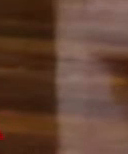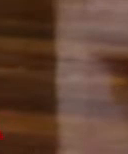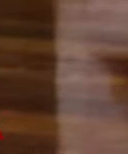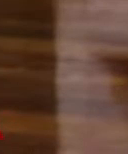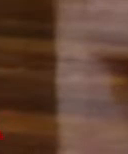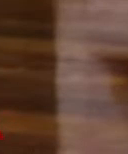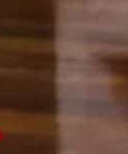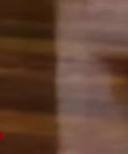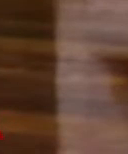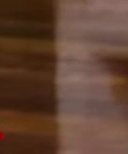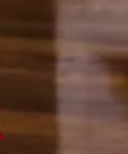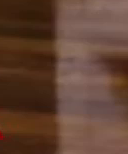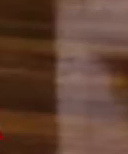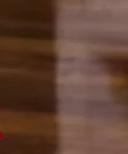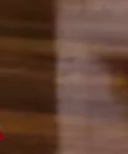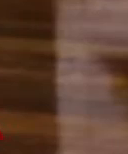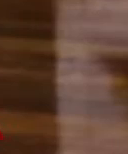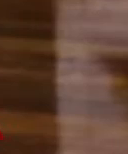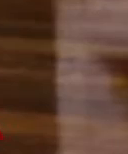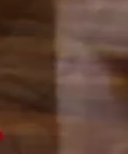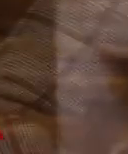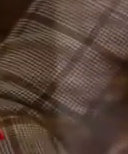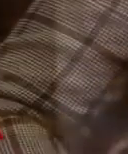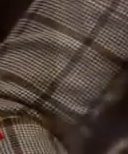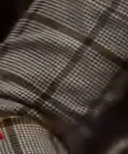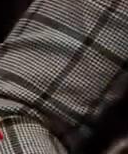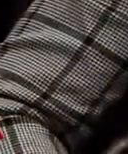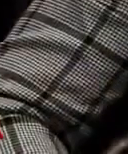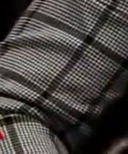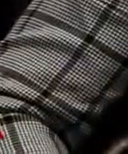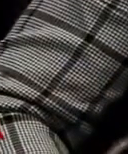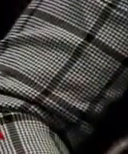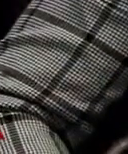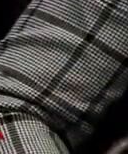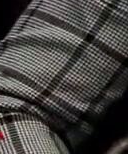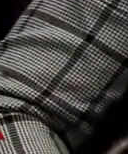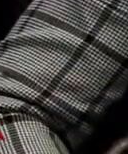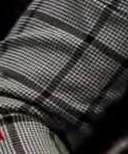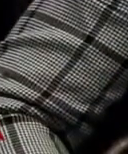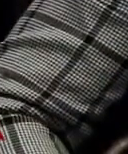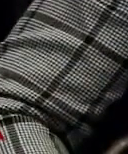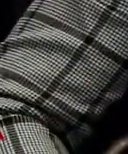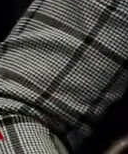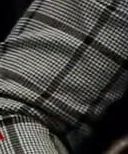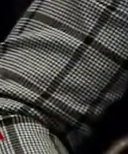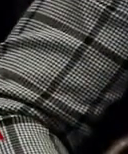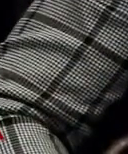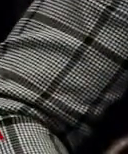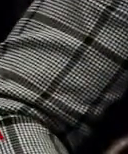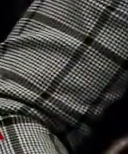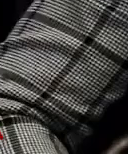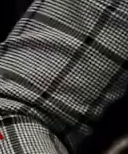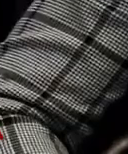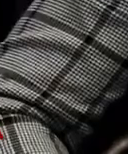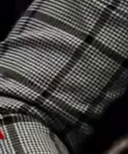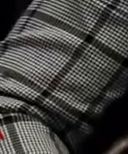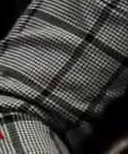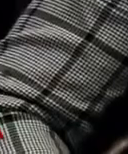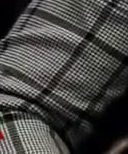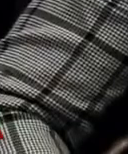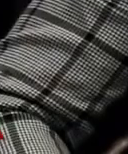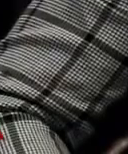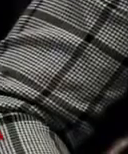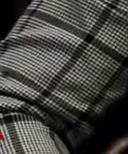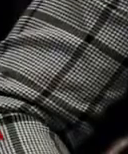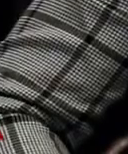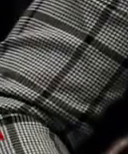provide on addressing the challenges of keeping the human settlement space strong and relevant. There is much work to be done during this Indaba as we